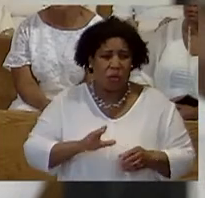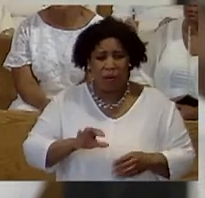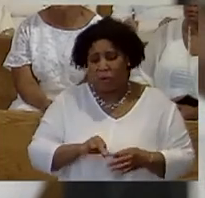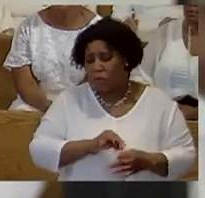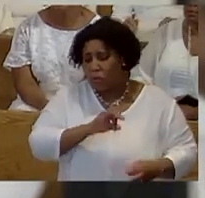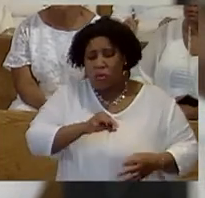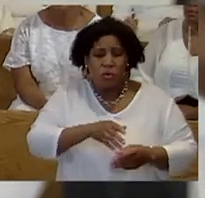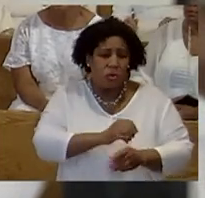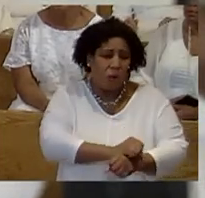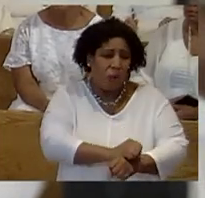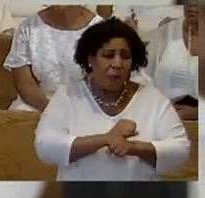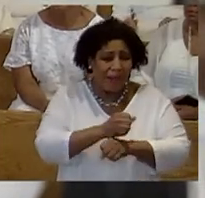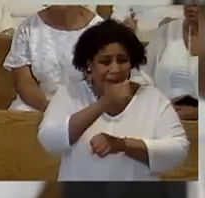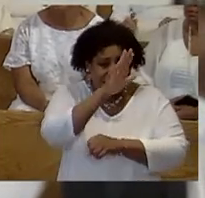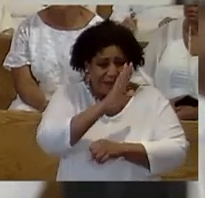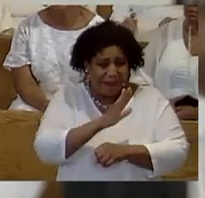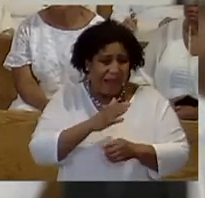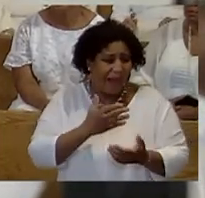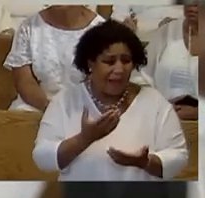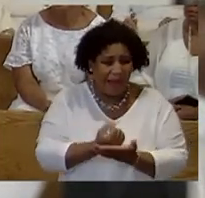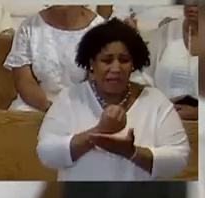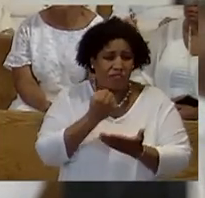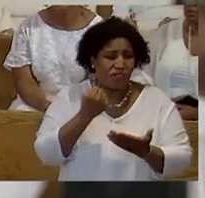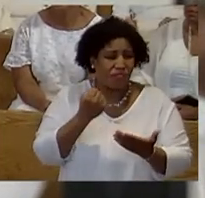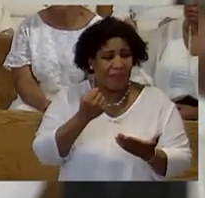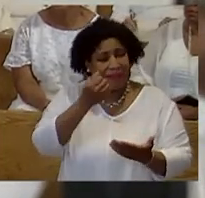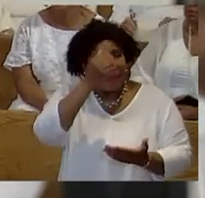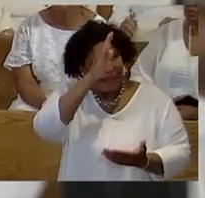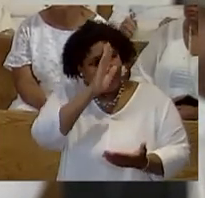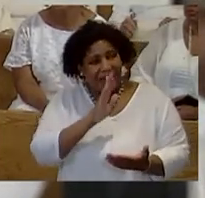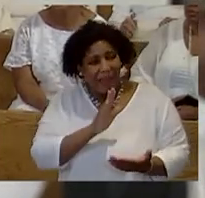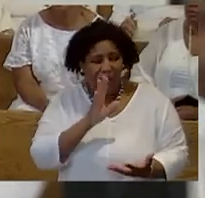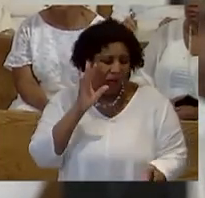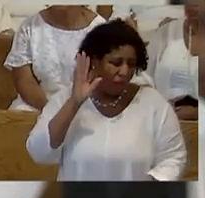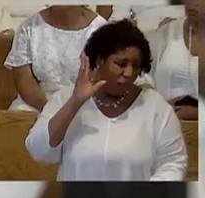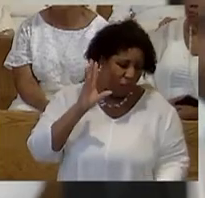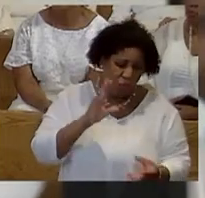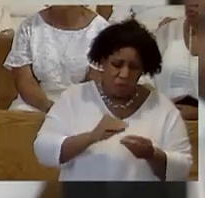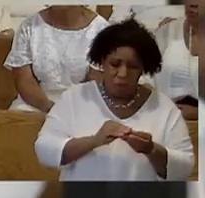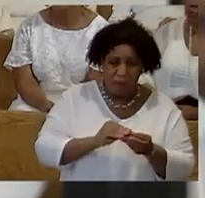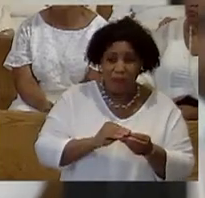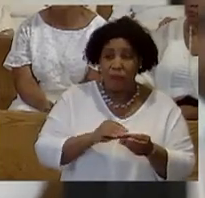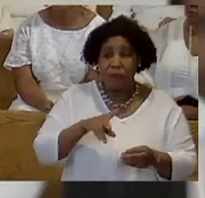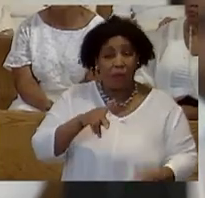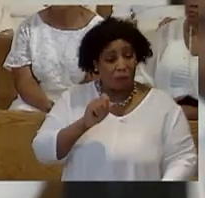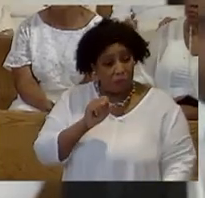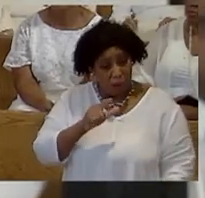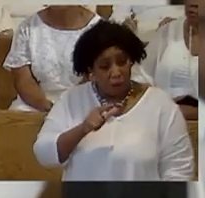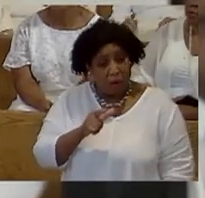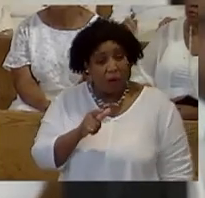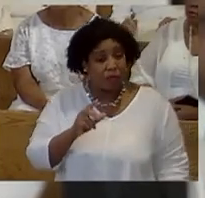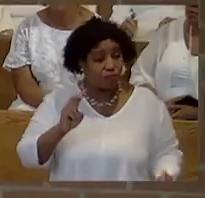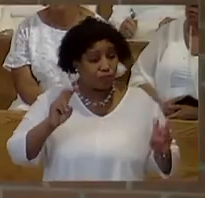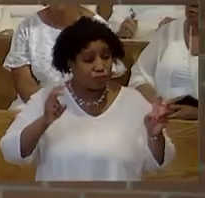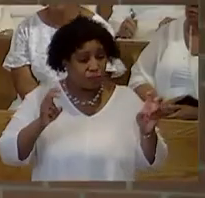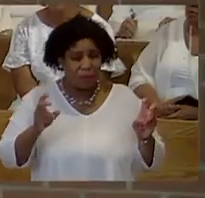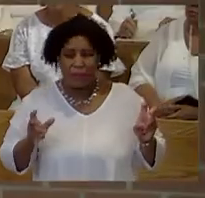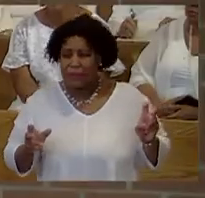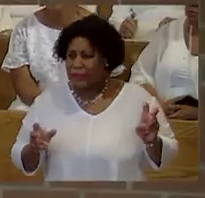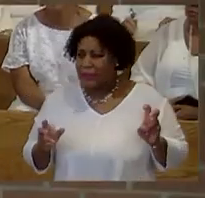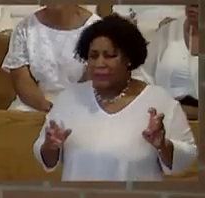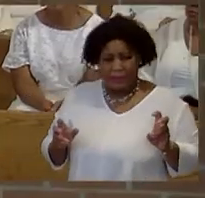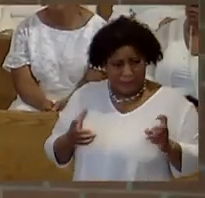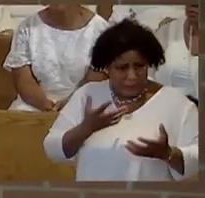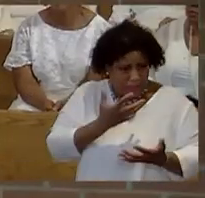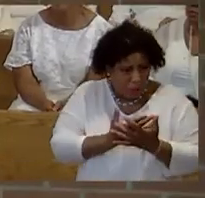protector. God is your vindicator. God is all in all. Paul says it like this, that he's in a